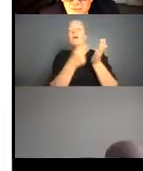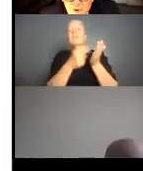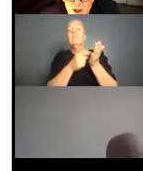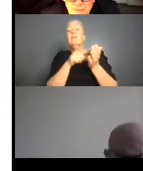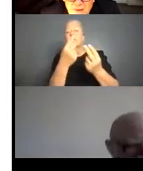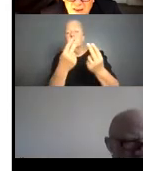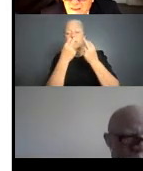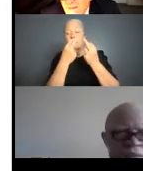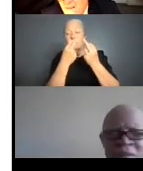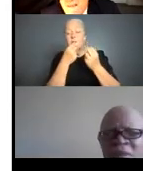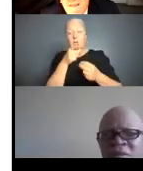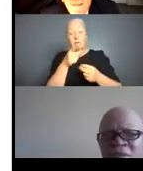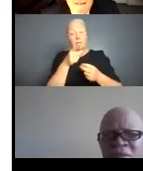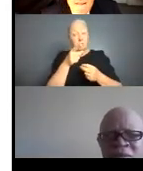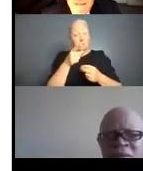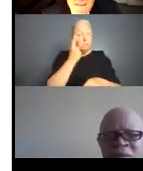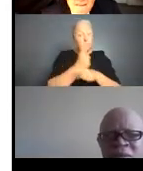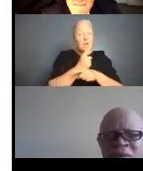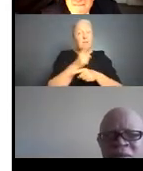verify what happened there?